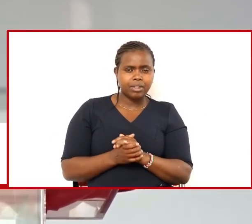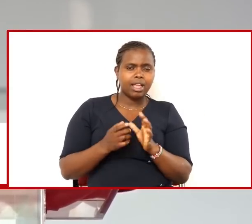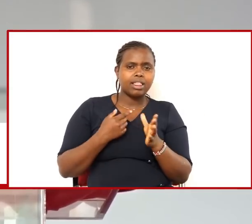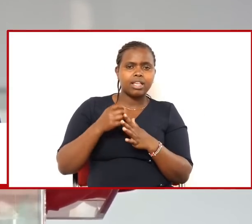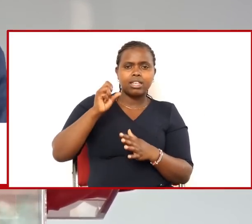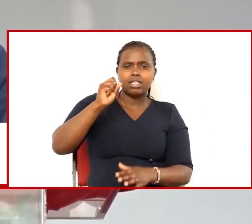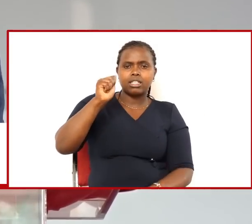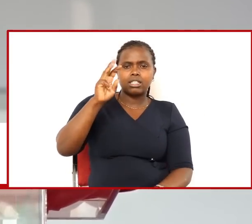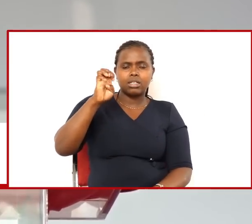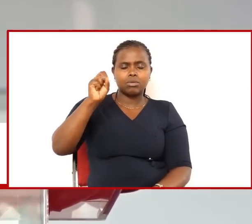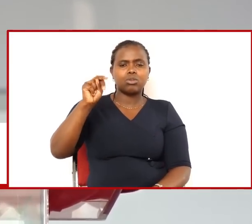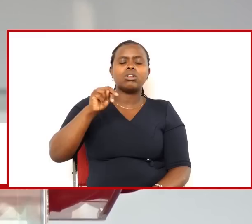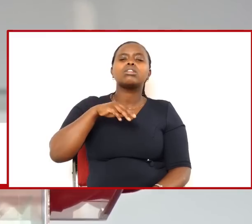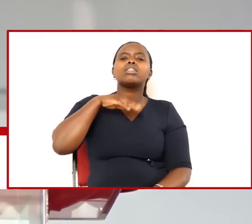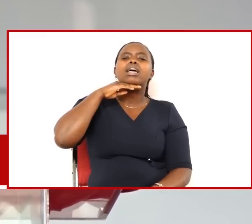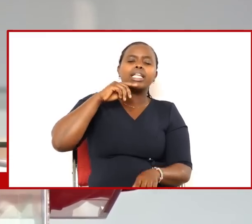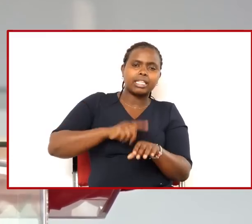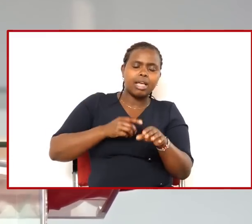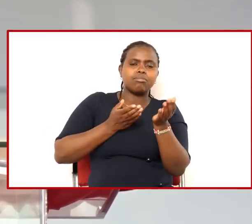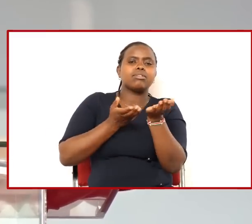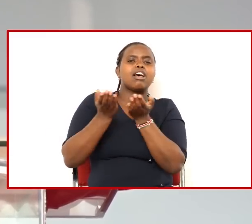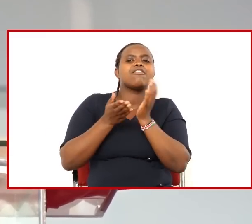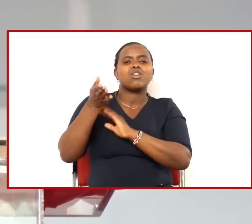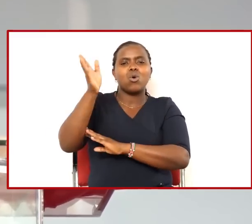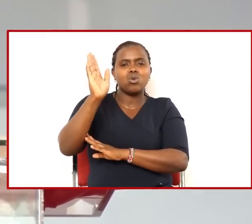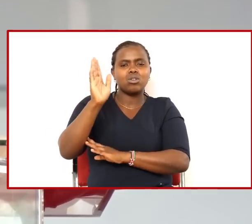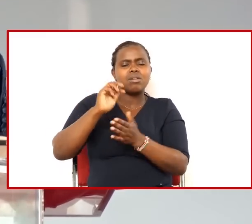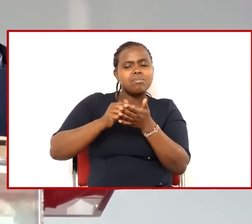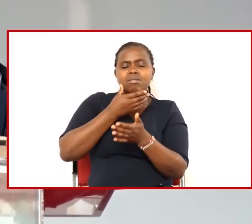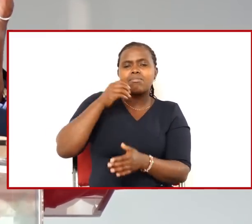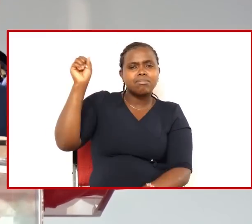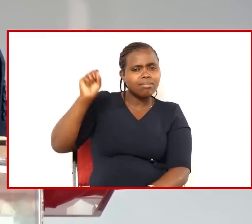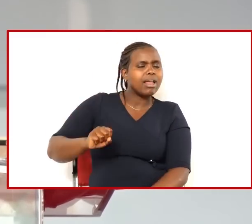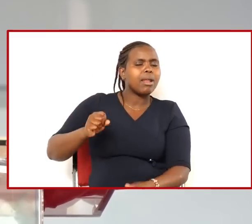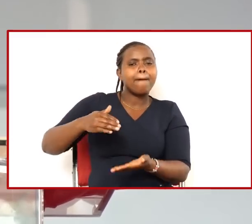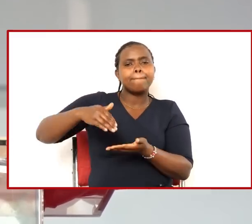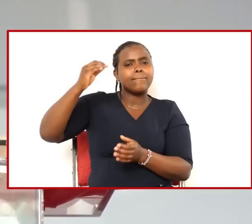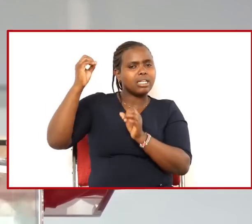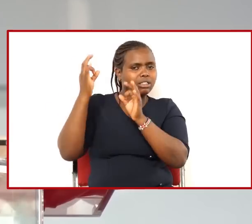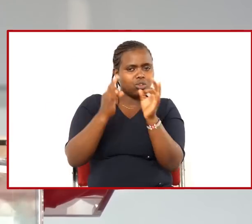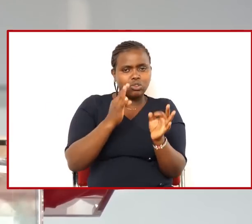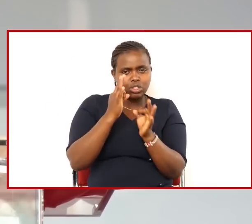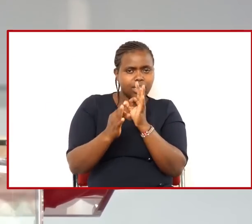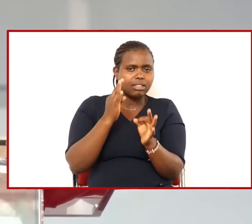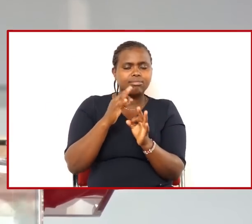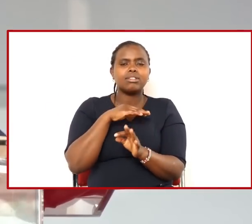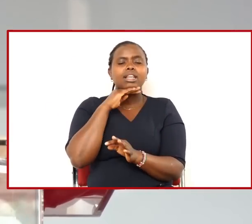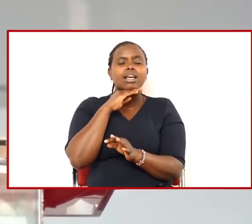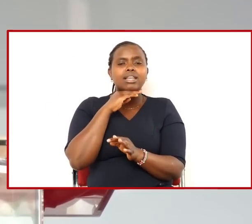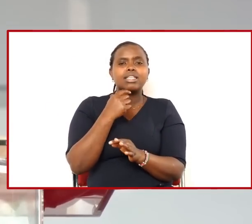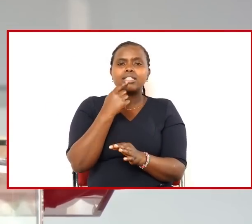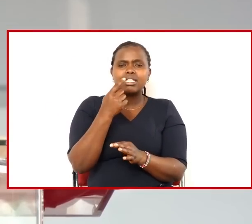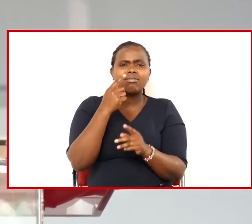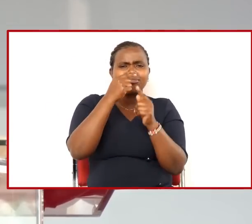And he died serving God. Samson, the mighty judge, died. And the scripture says